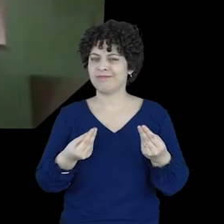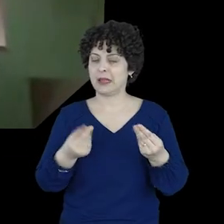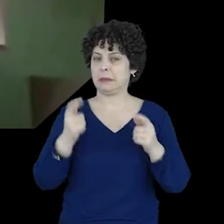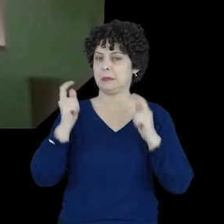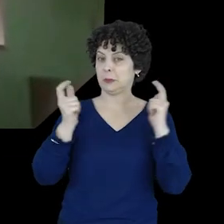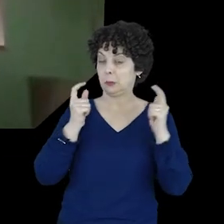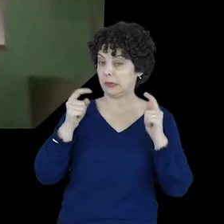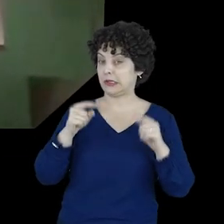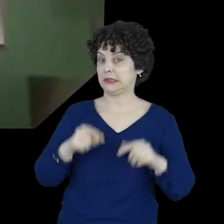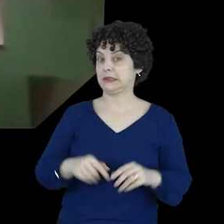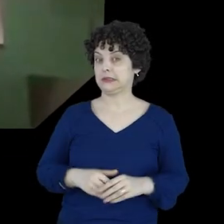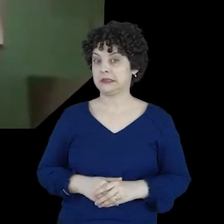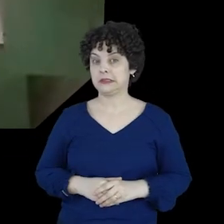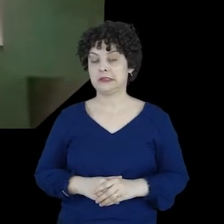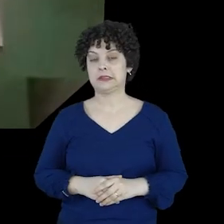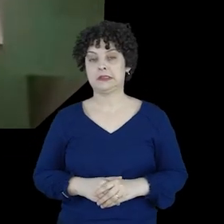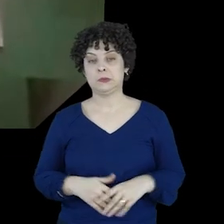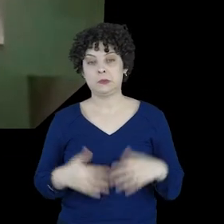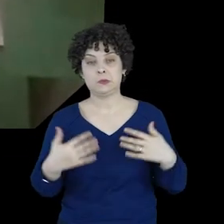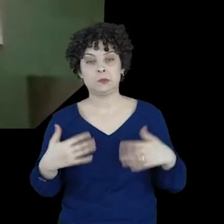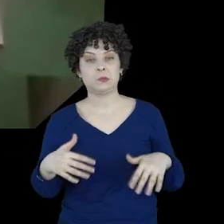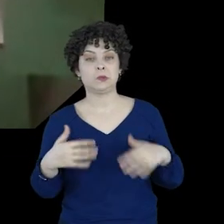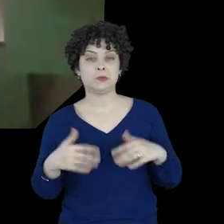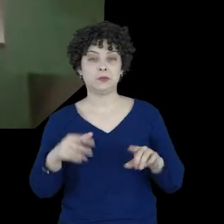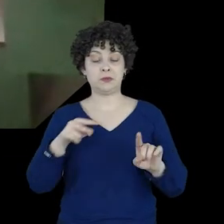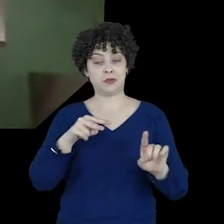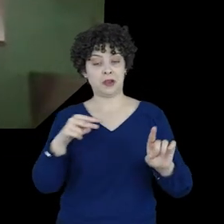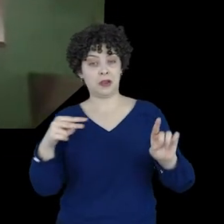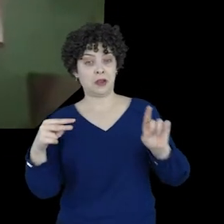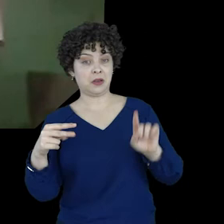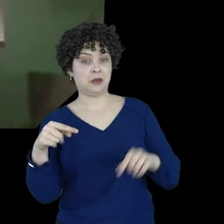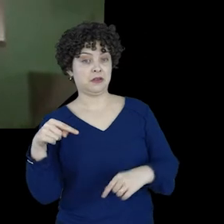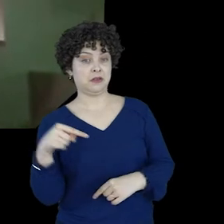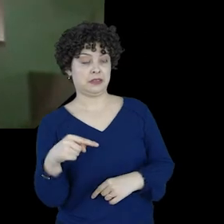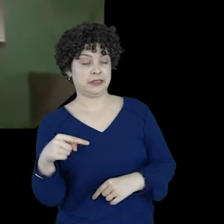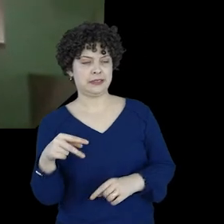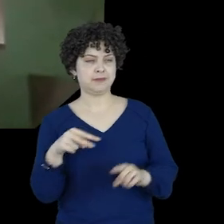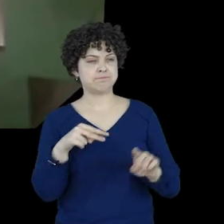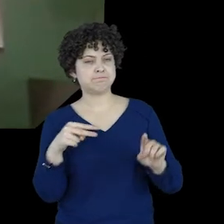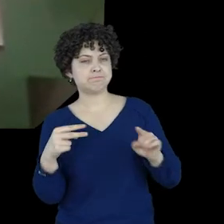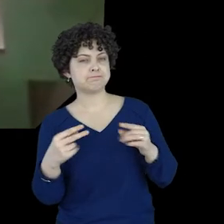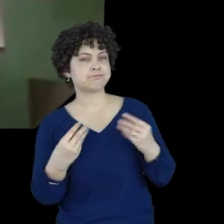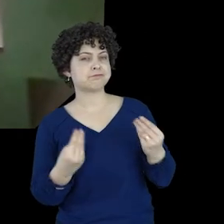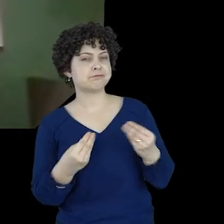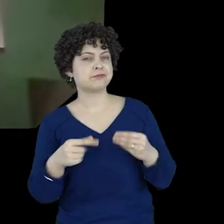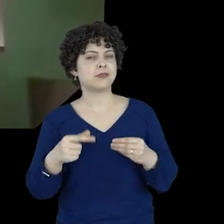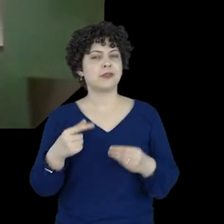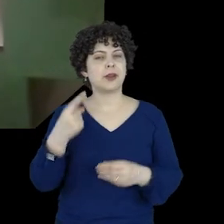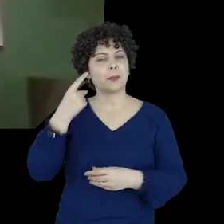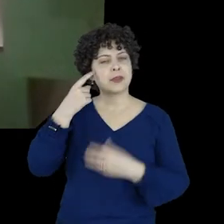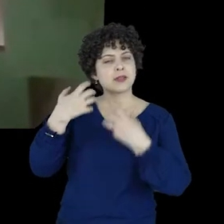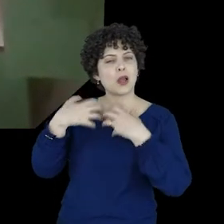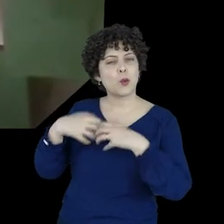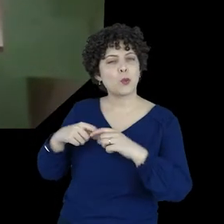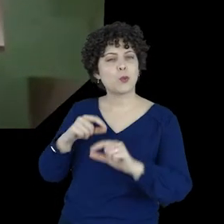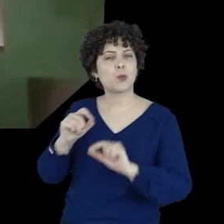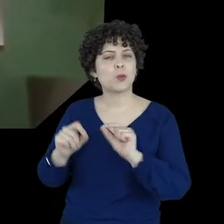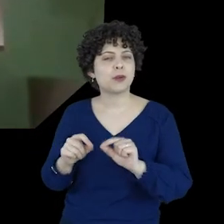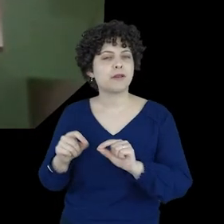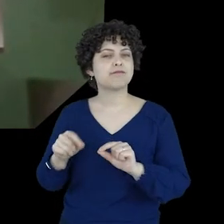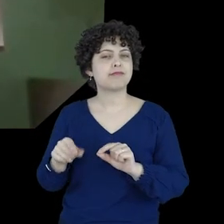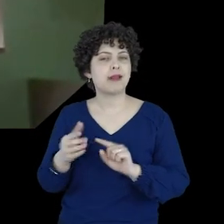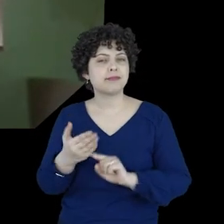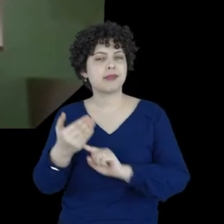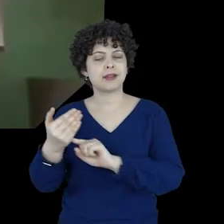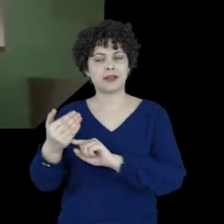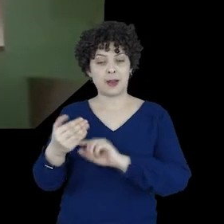things, it becomes a bit worrying. And looking at it from that angle, I begin to think about the fact that,